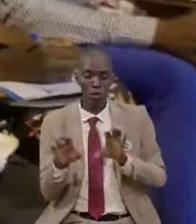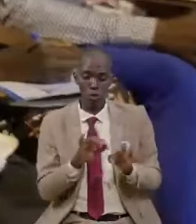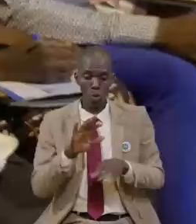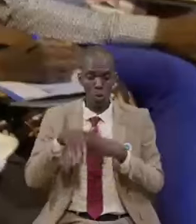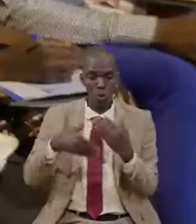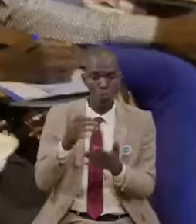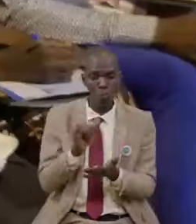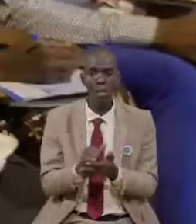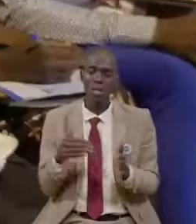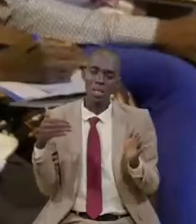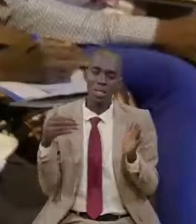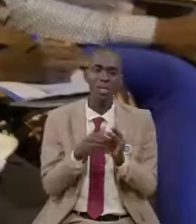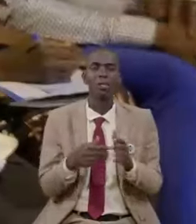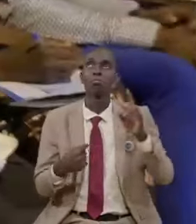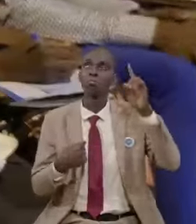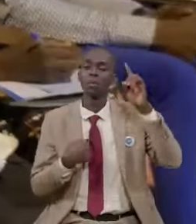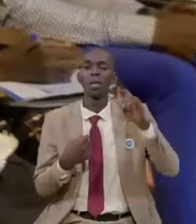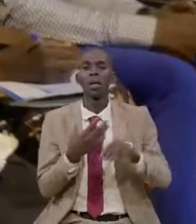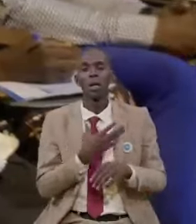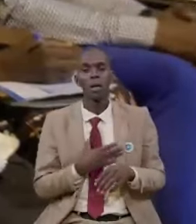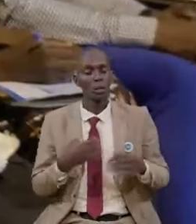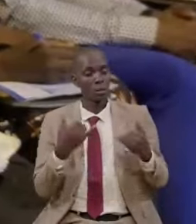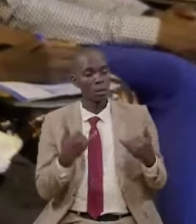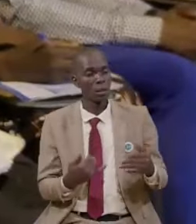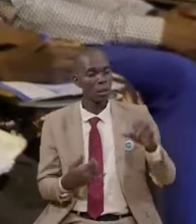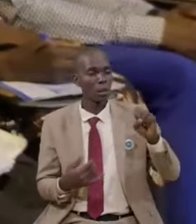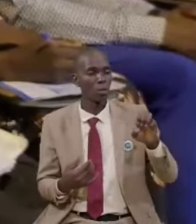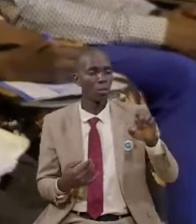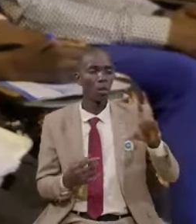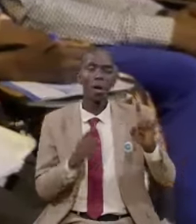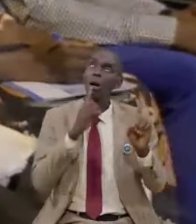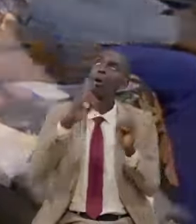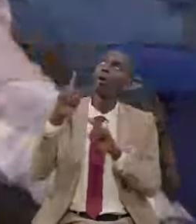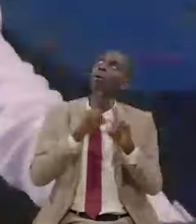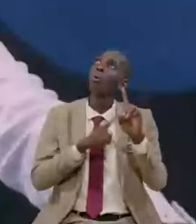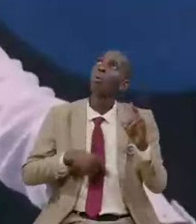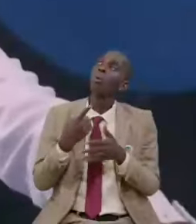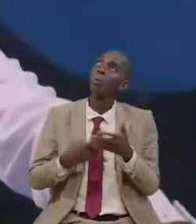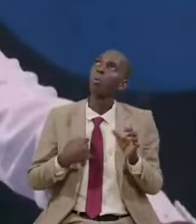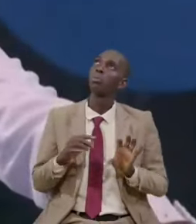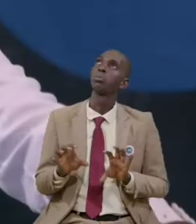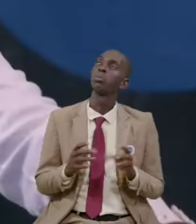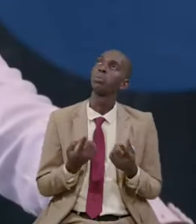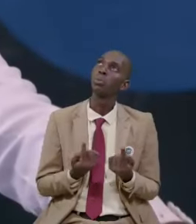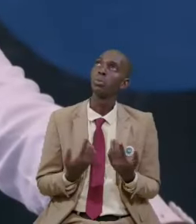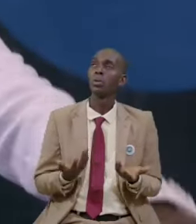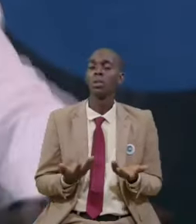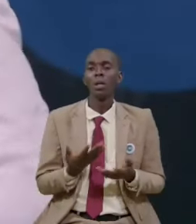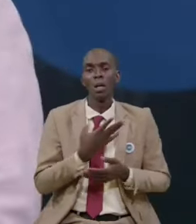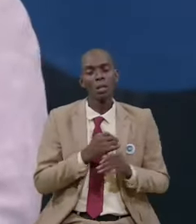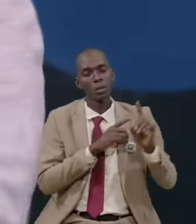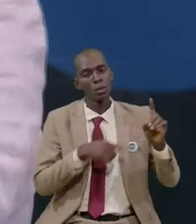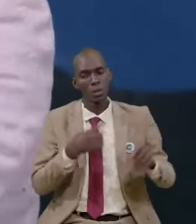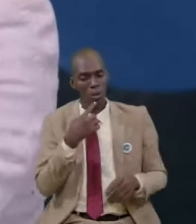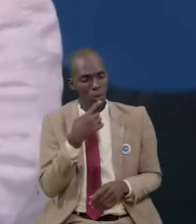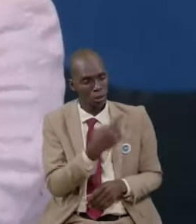said, Lord, what will I do? And the Lord said, go to Damascus, it will be shown to you what you will do. And